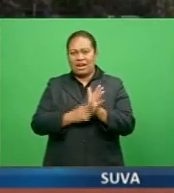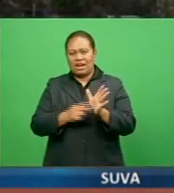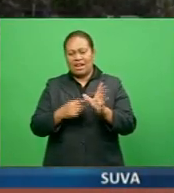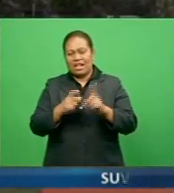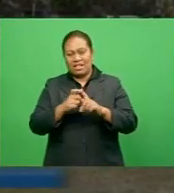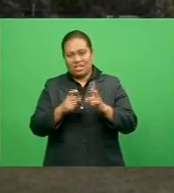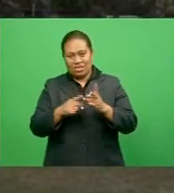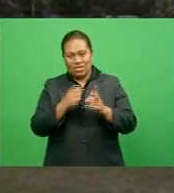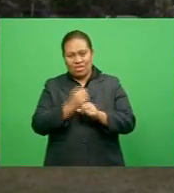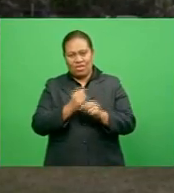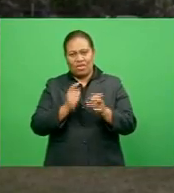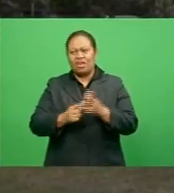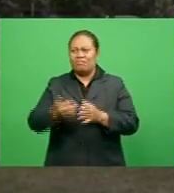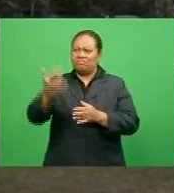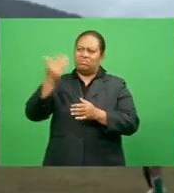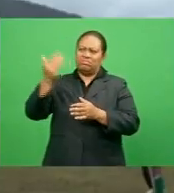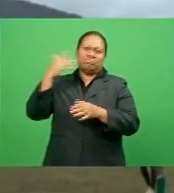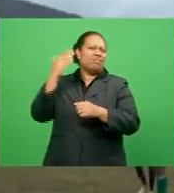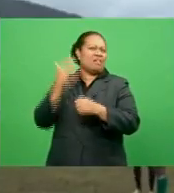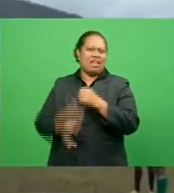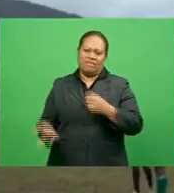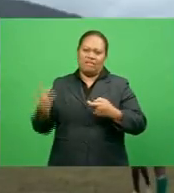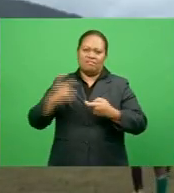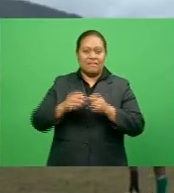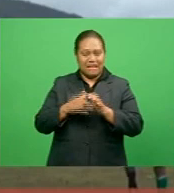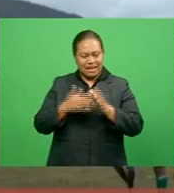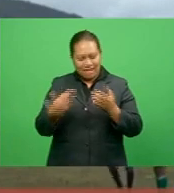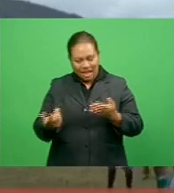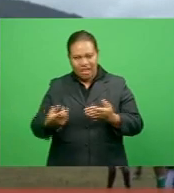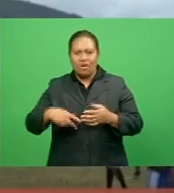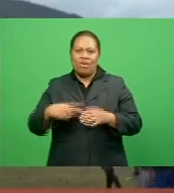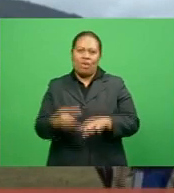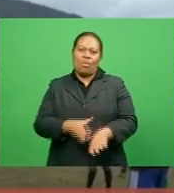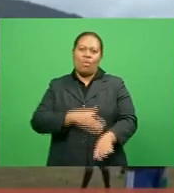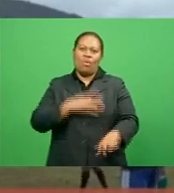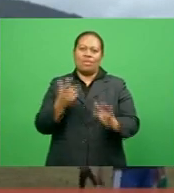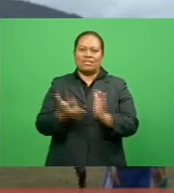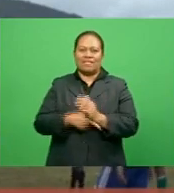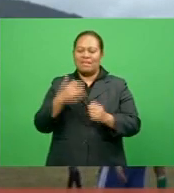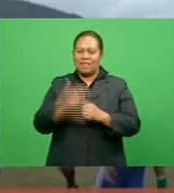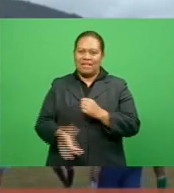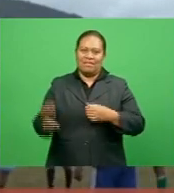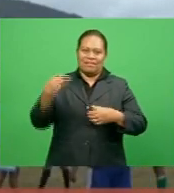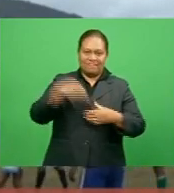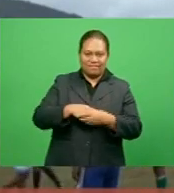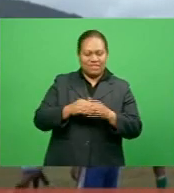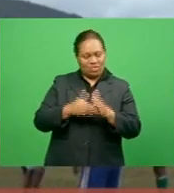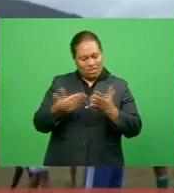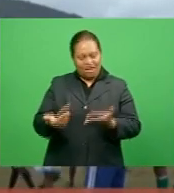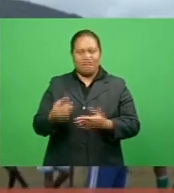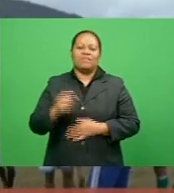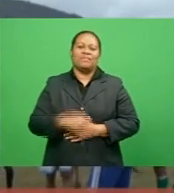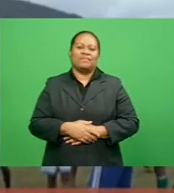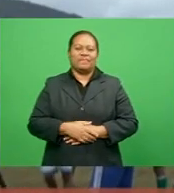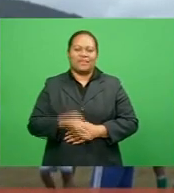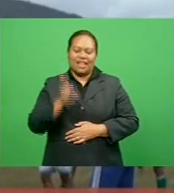been part of the tournament for quite some time. Might be after a lapse of 4 years, and